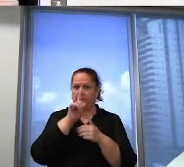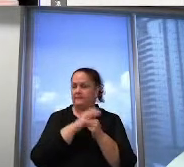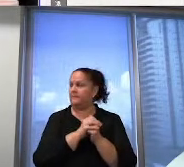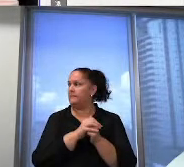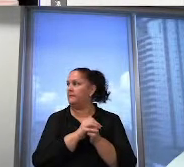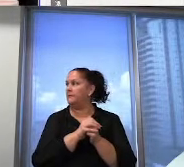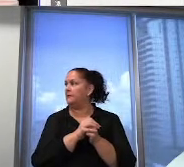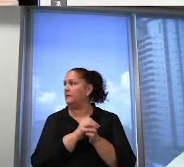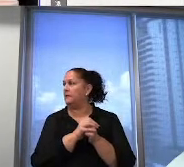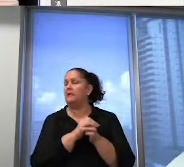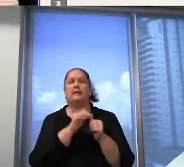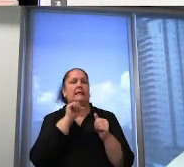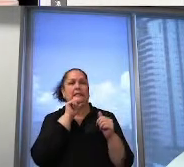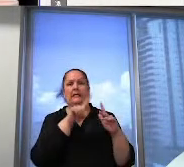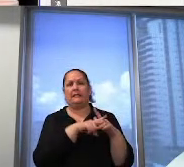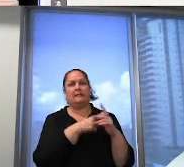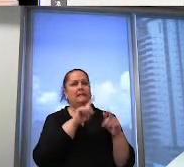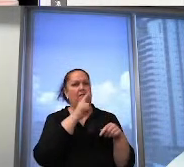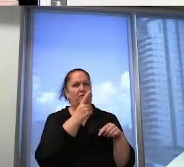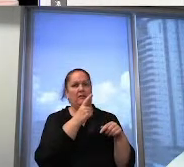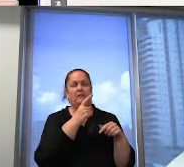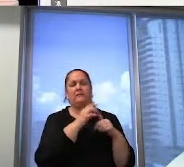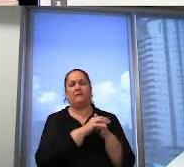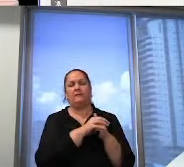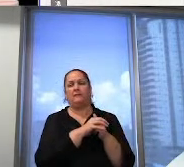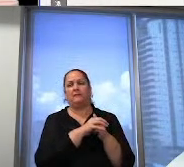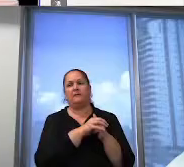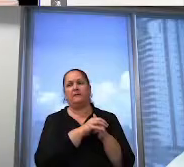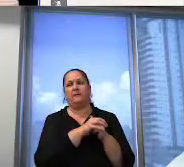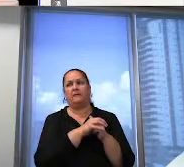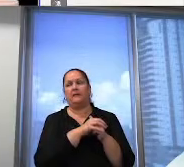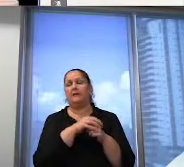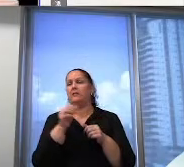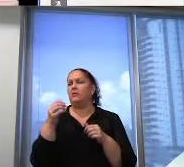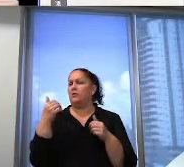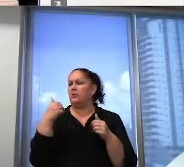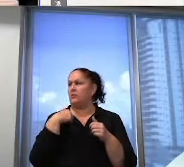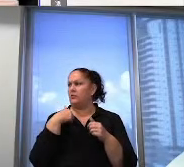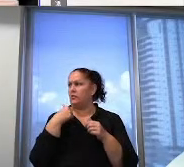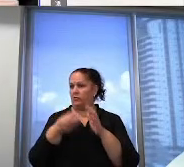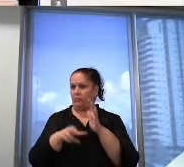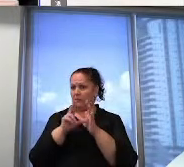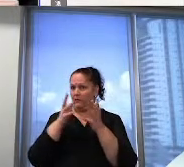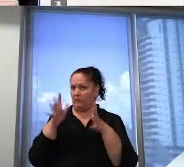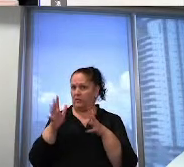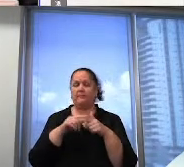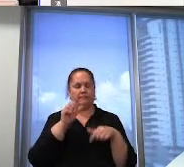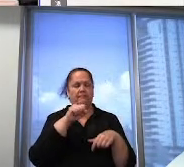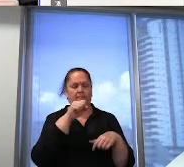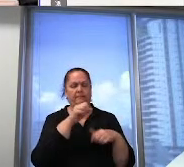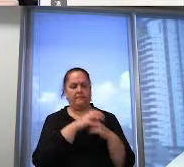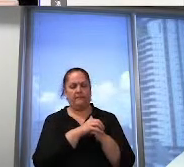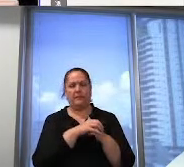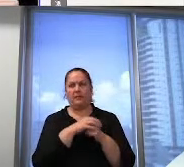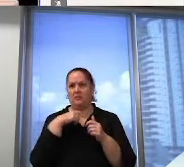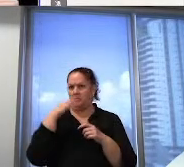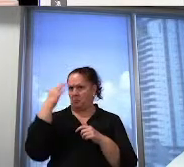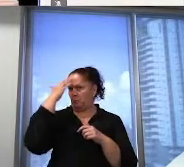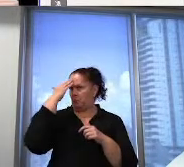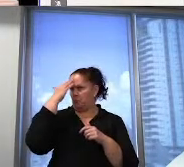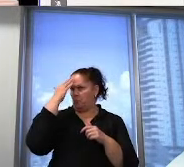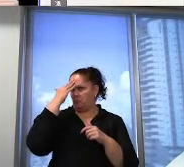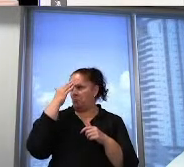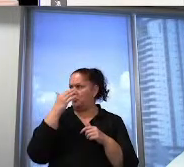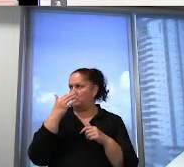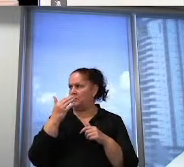document? Not in the initial drafting of it, but subsequent versions of it, yes. So you have reviewed it Yes, I have. and